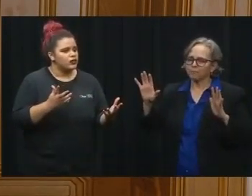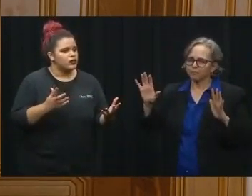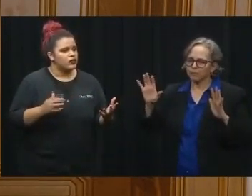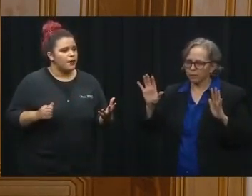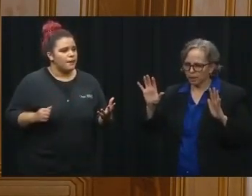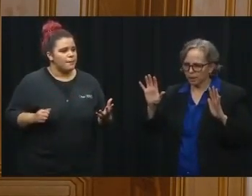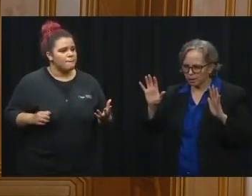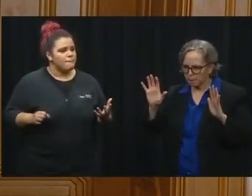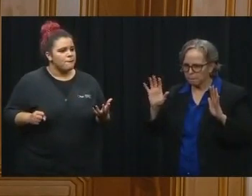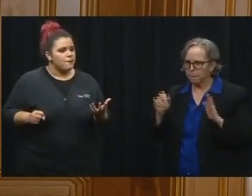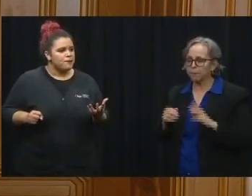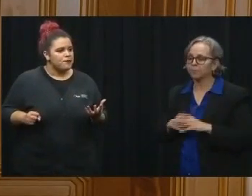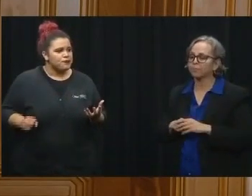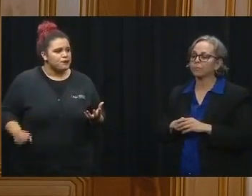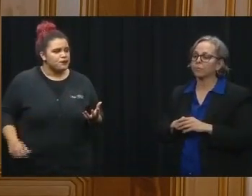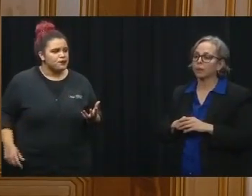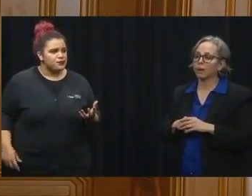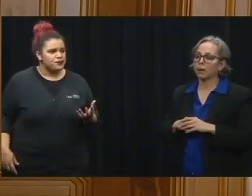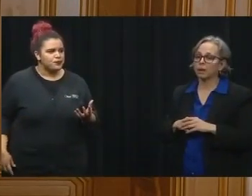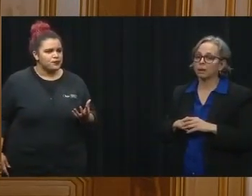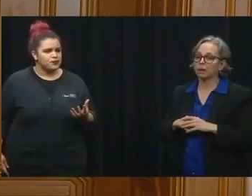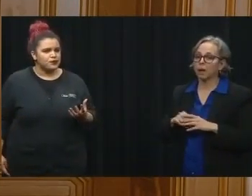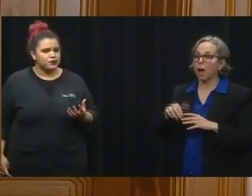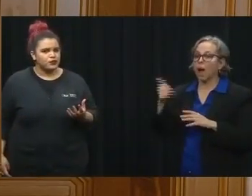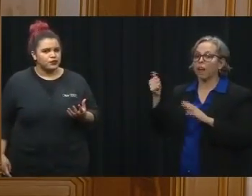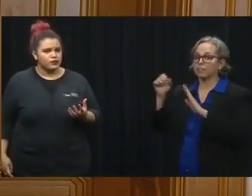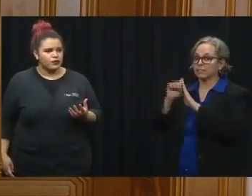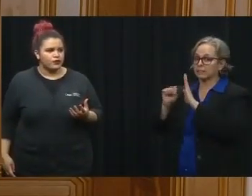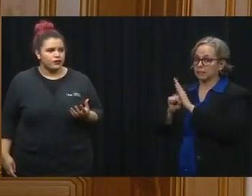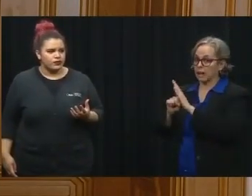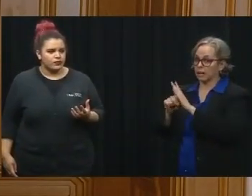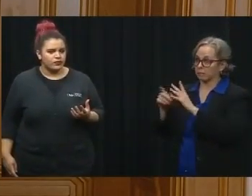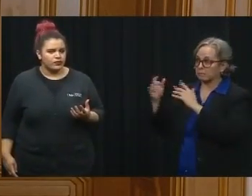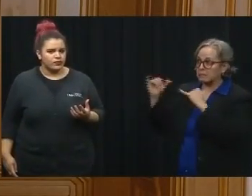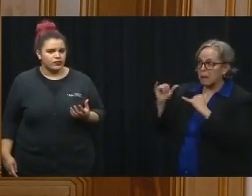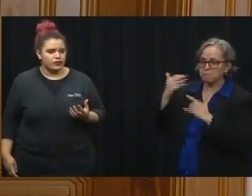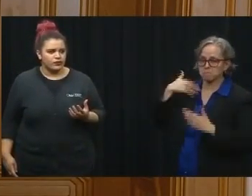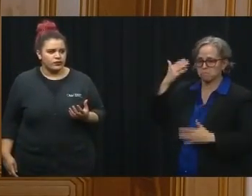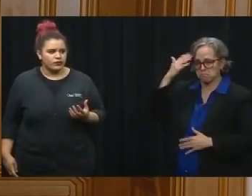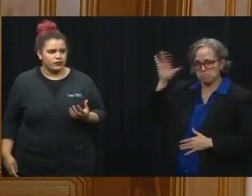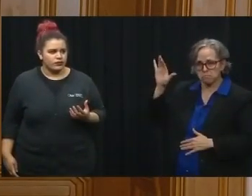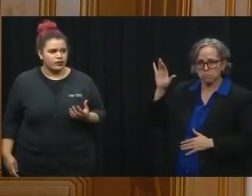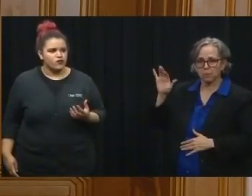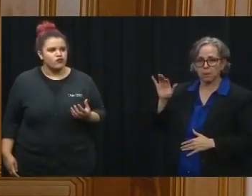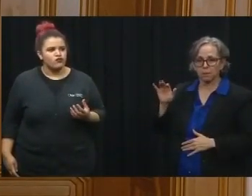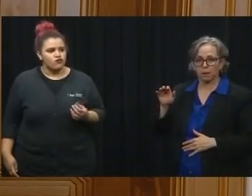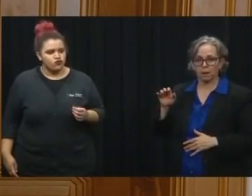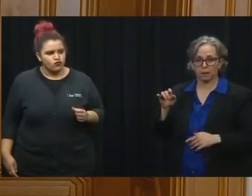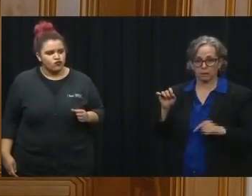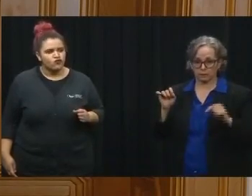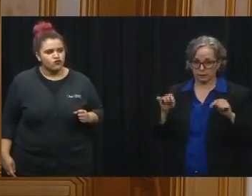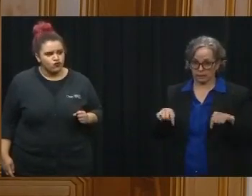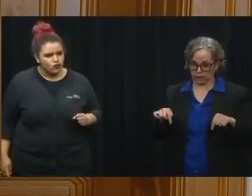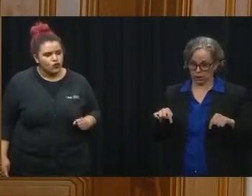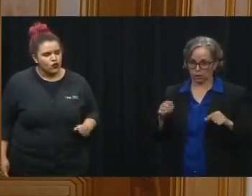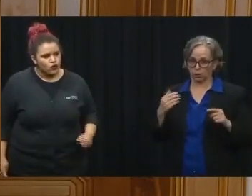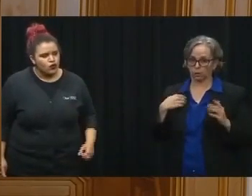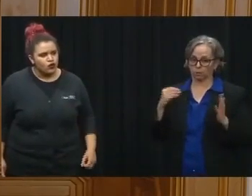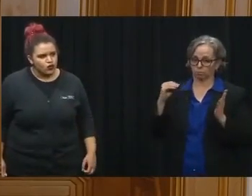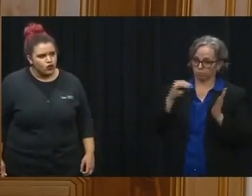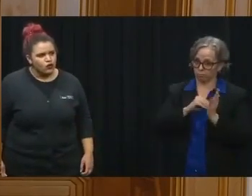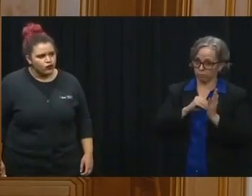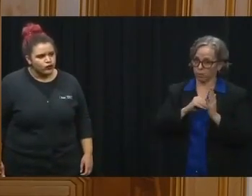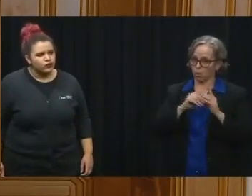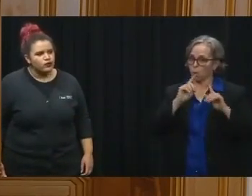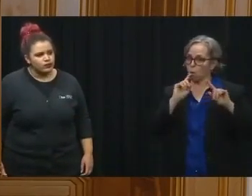we did something I don't know other states did. They may have, but what we put in the order about closure, we also put a